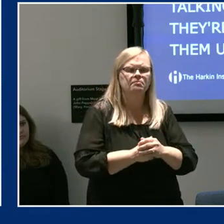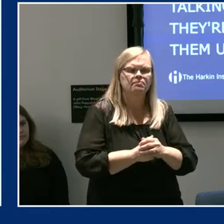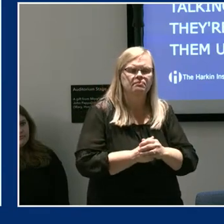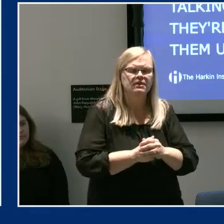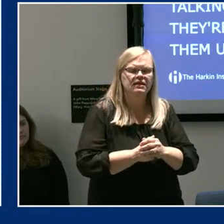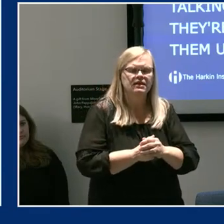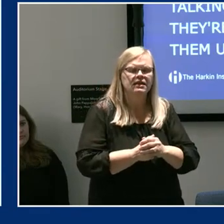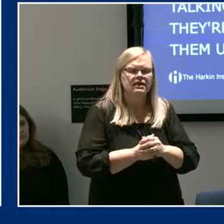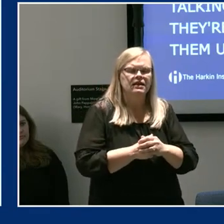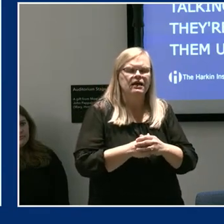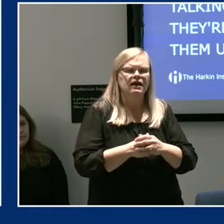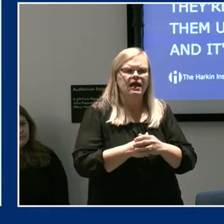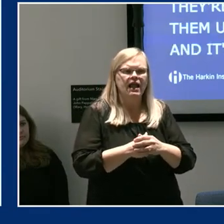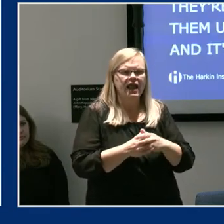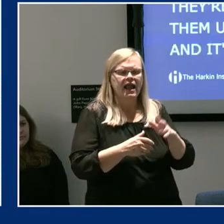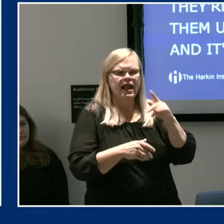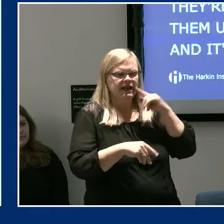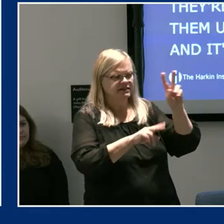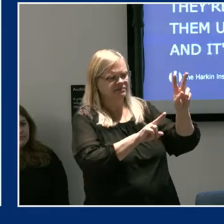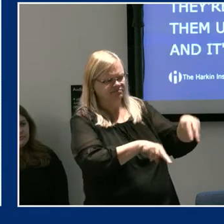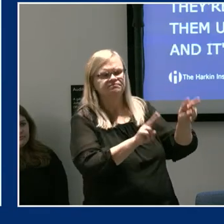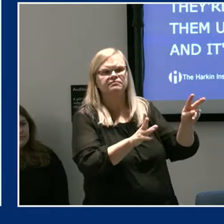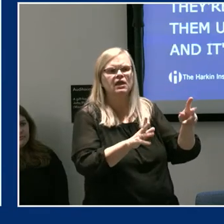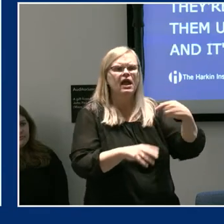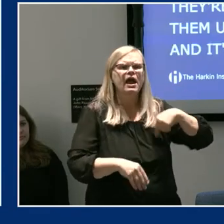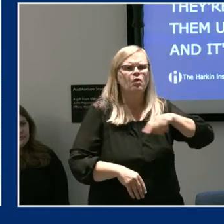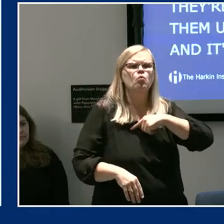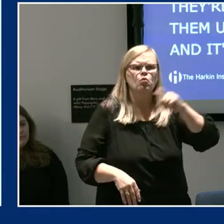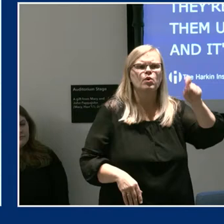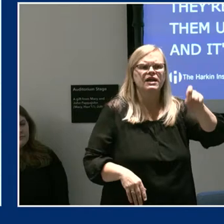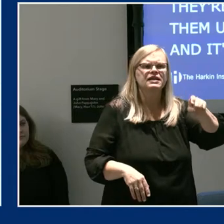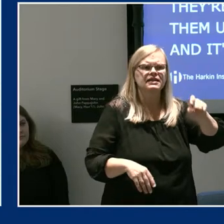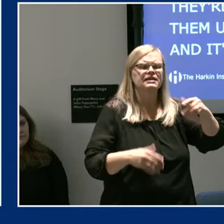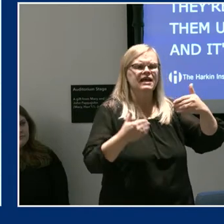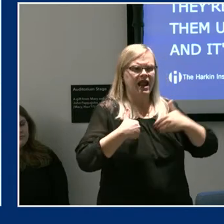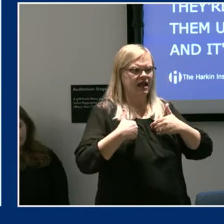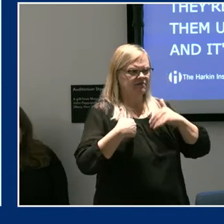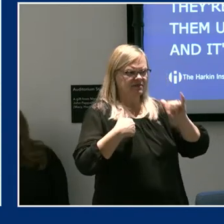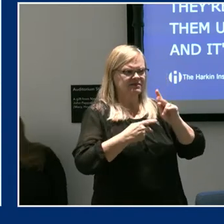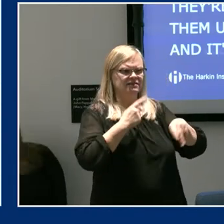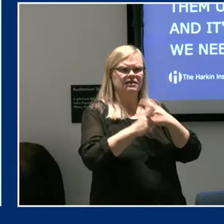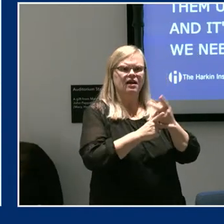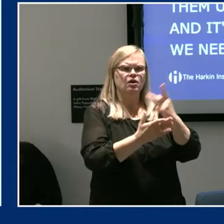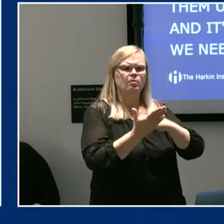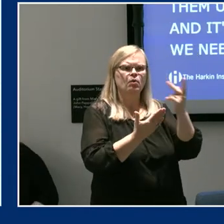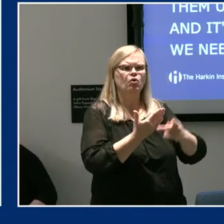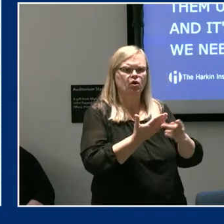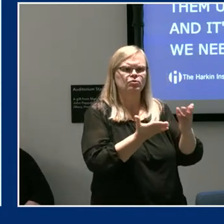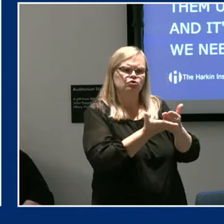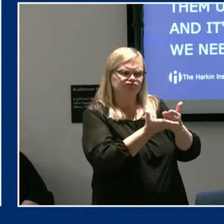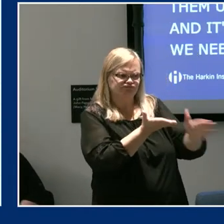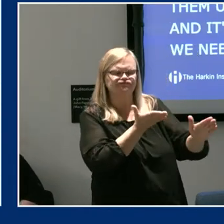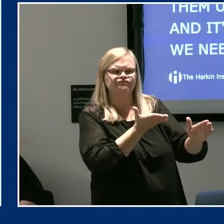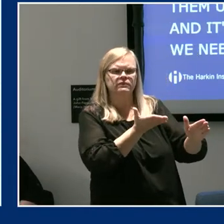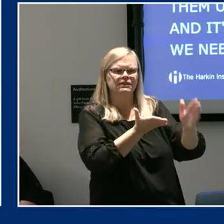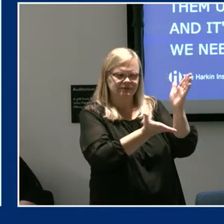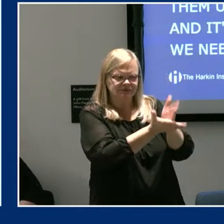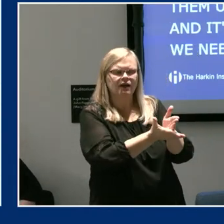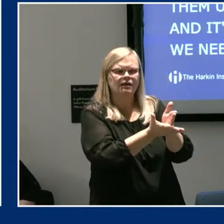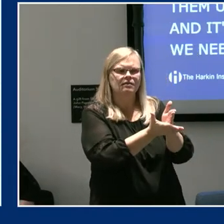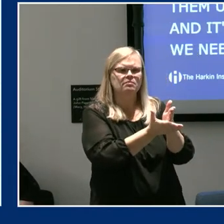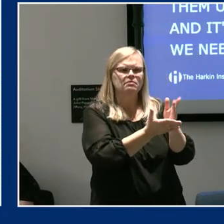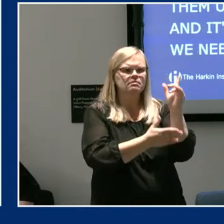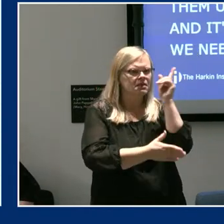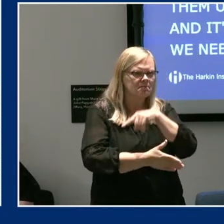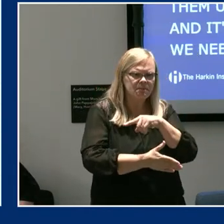effectively undermined. And we need to have programs like this to dispel more, to dispel some of